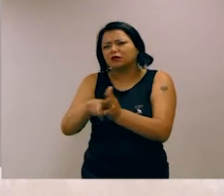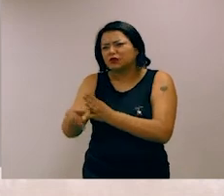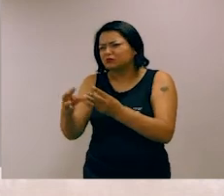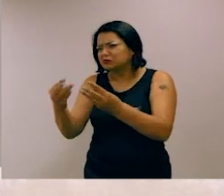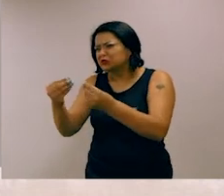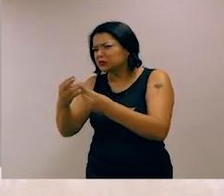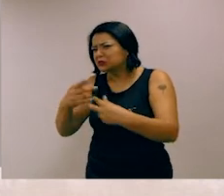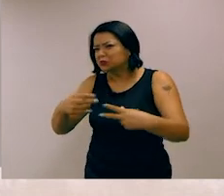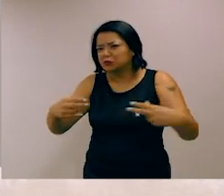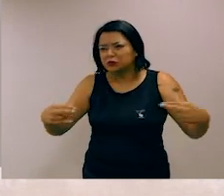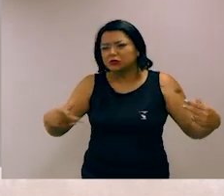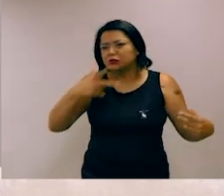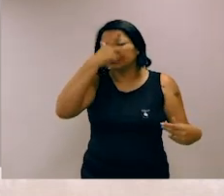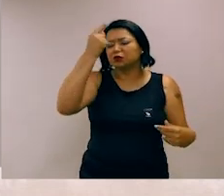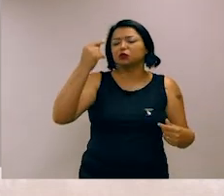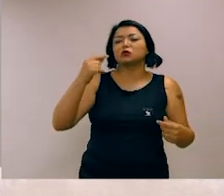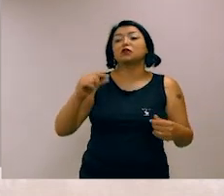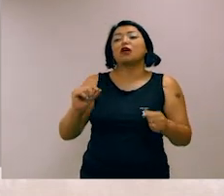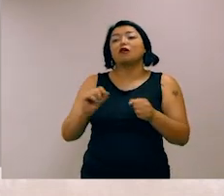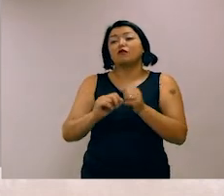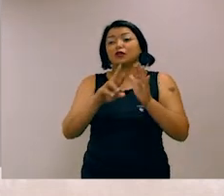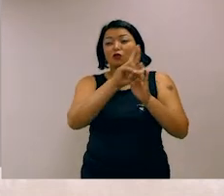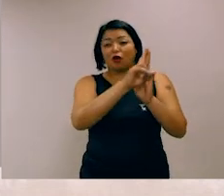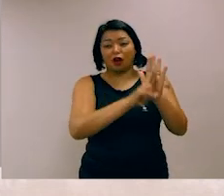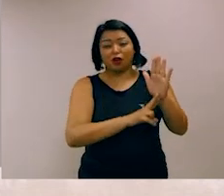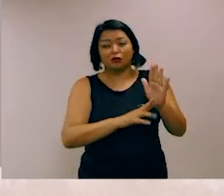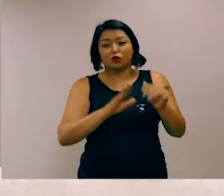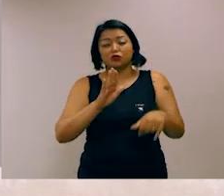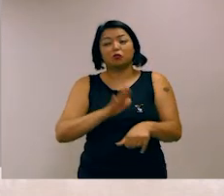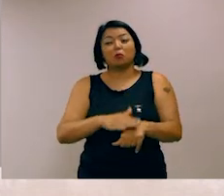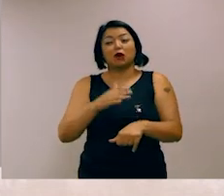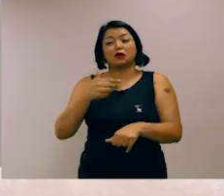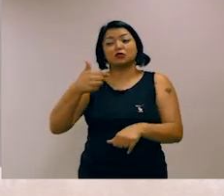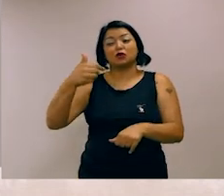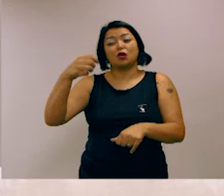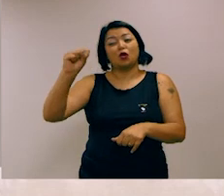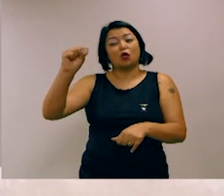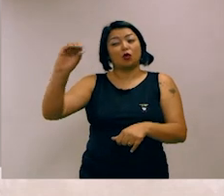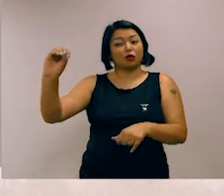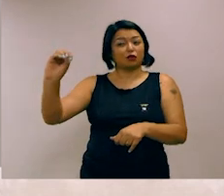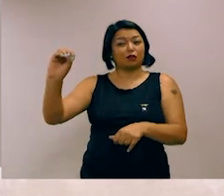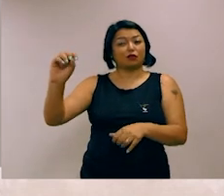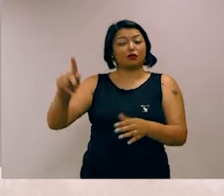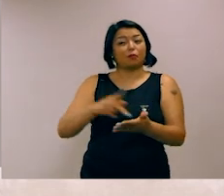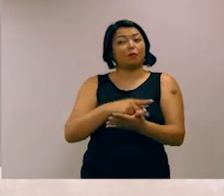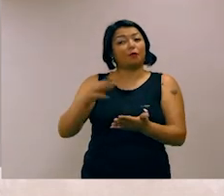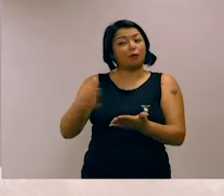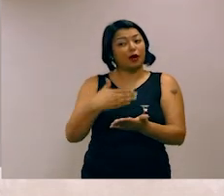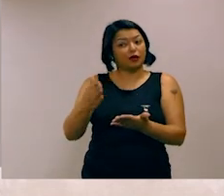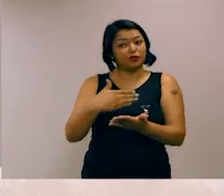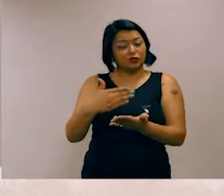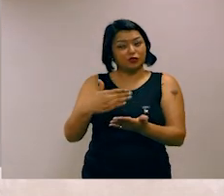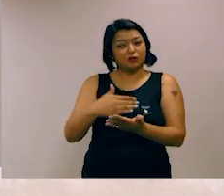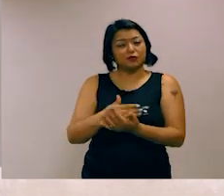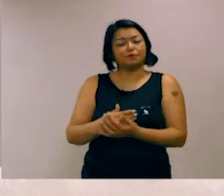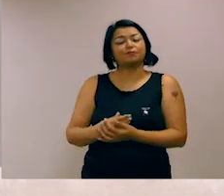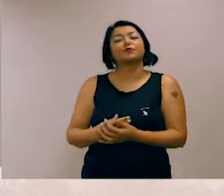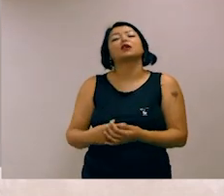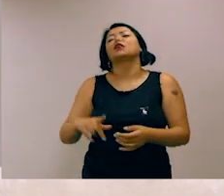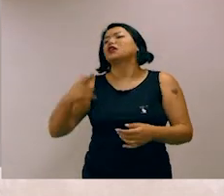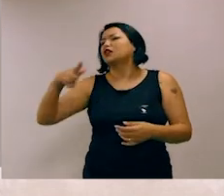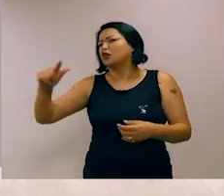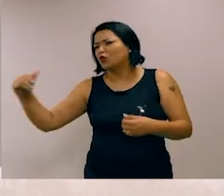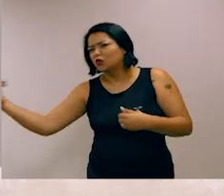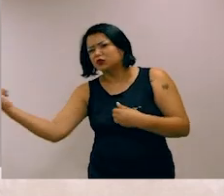Had several data input that generated hundreds of pages that were condensed in this map called